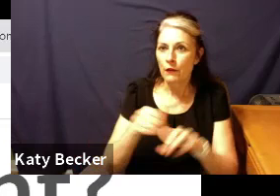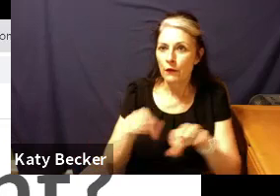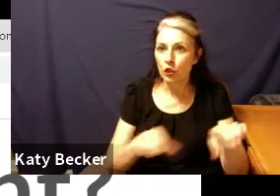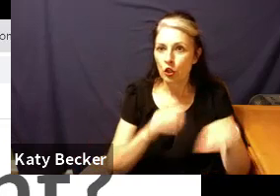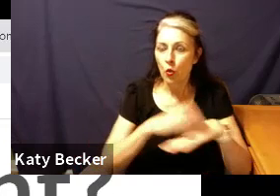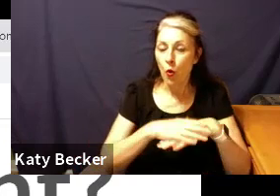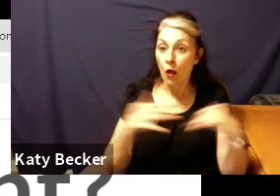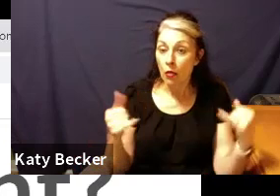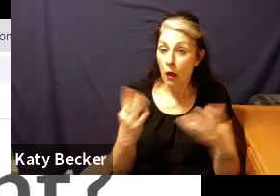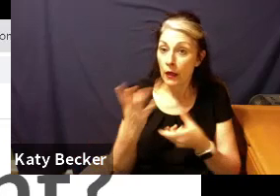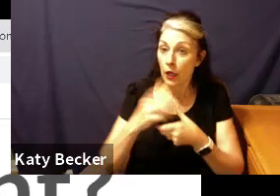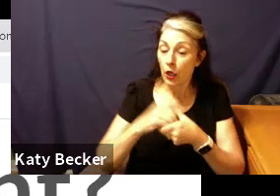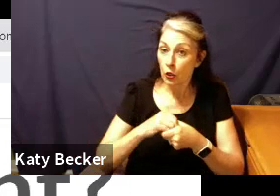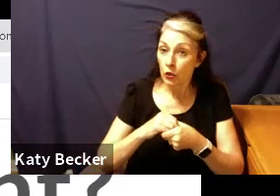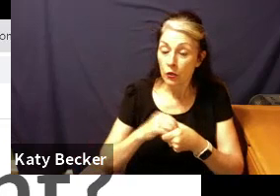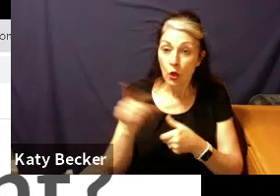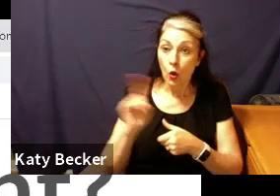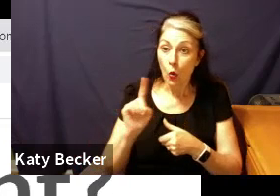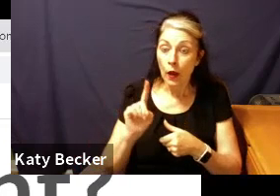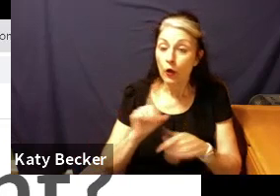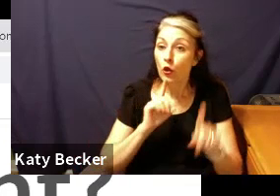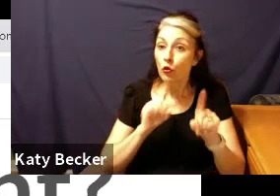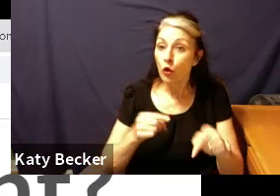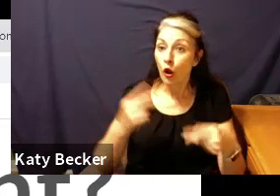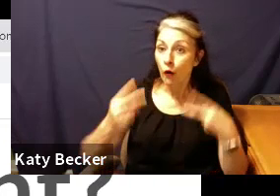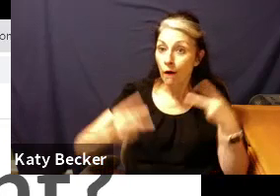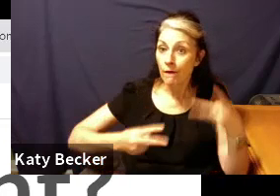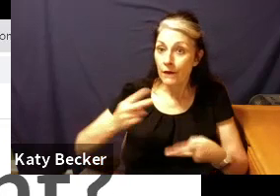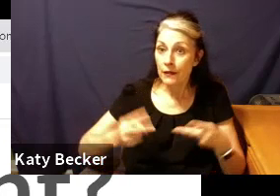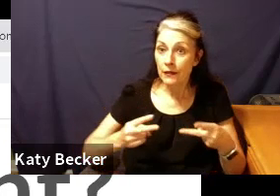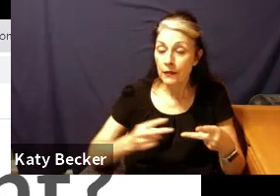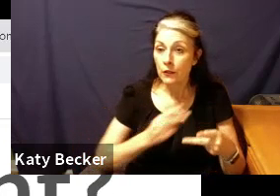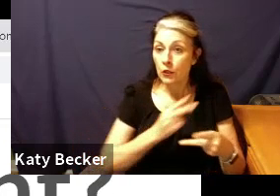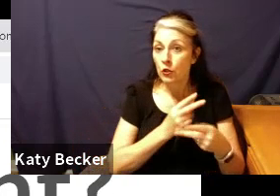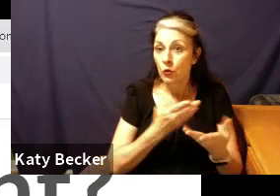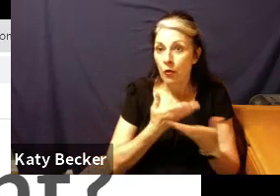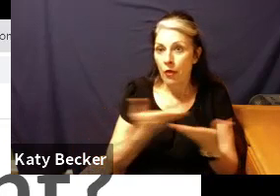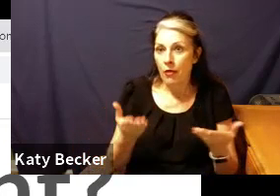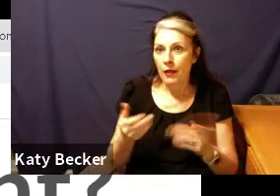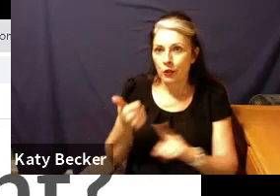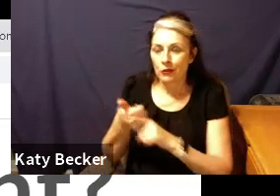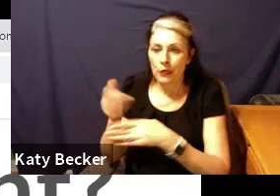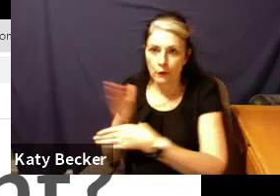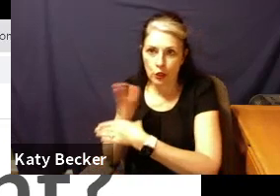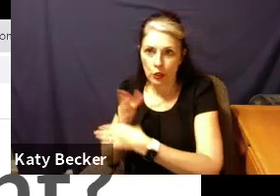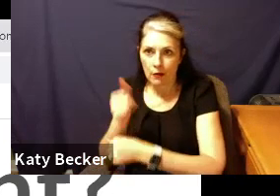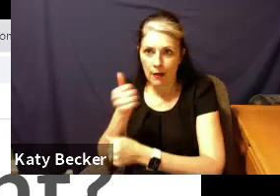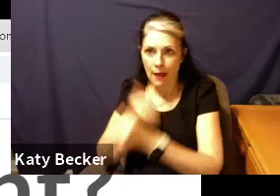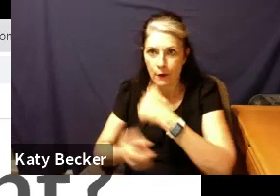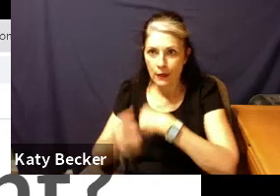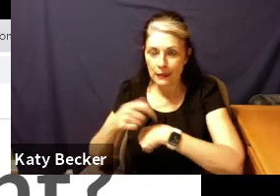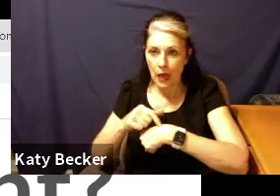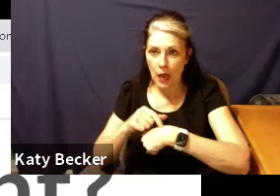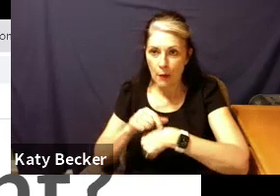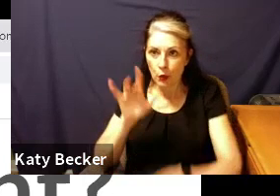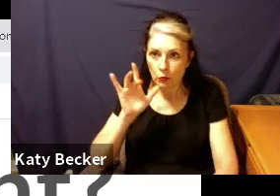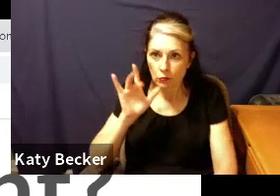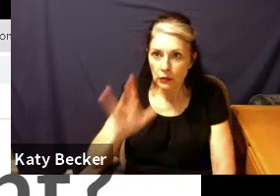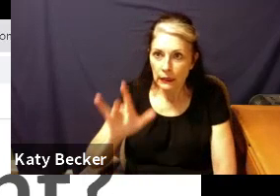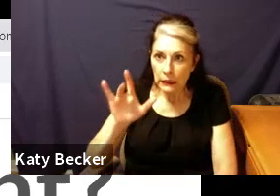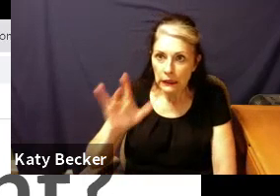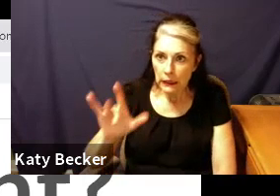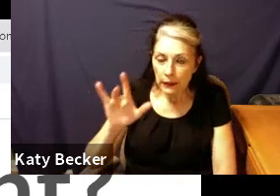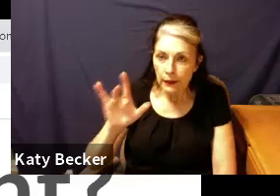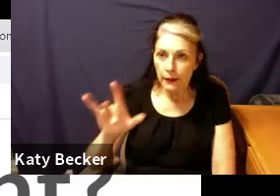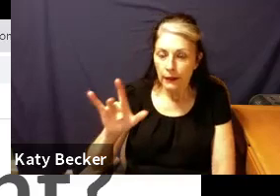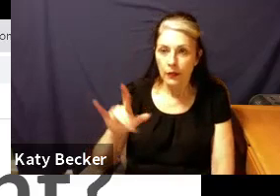that includes the sites that you visit all the way to the things that you share. So every time that you go to a site, every time